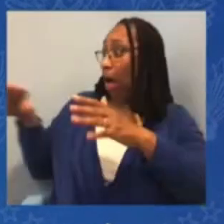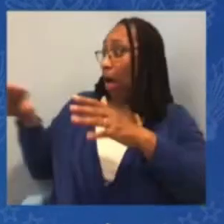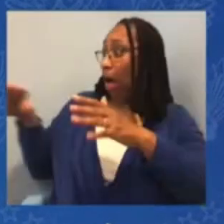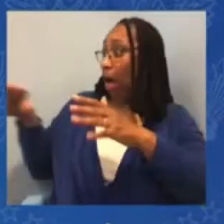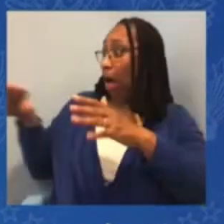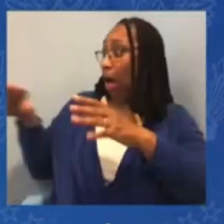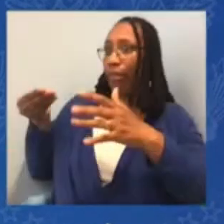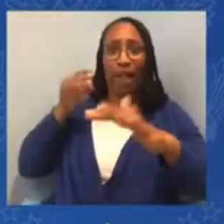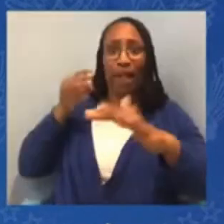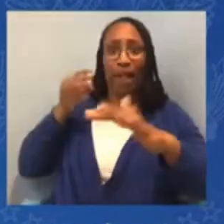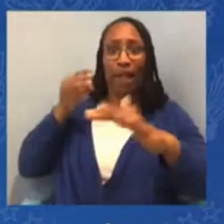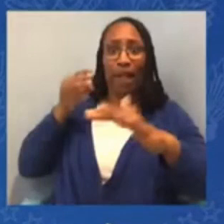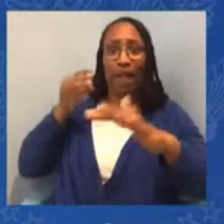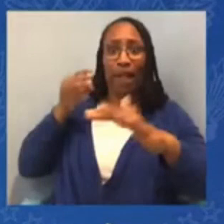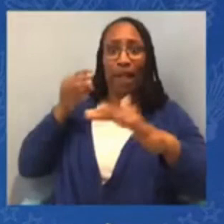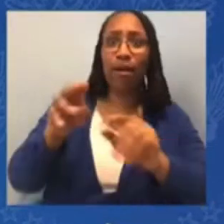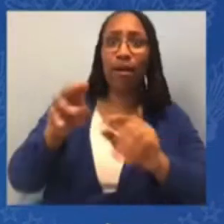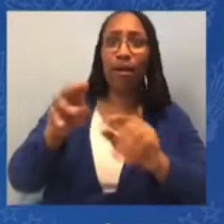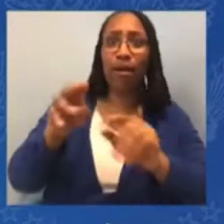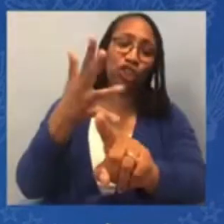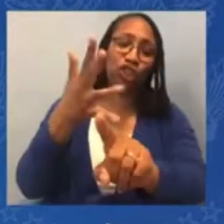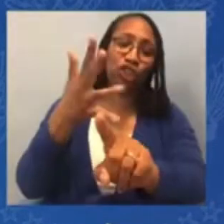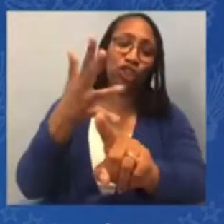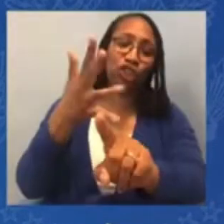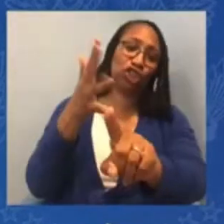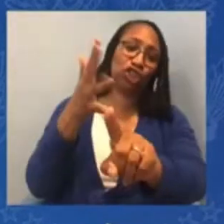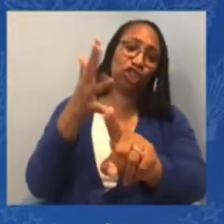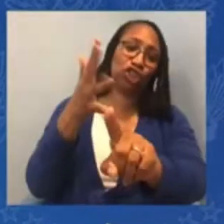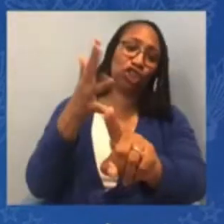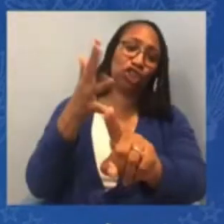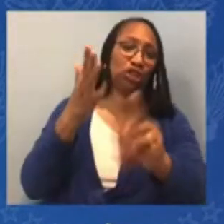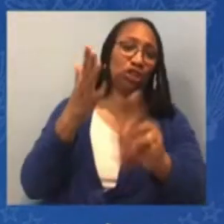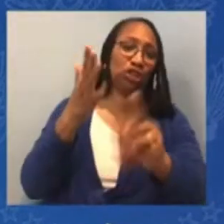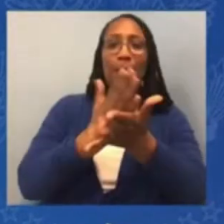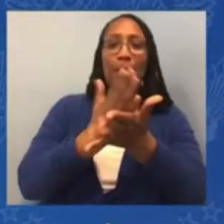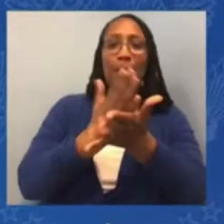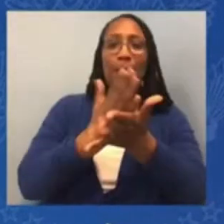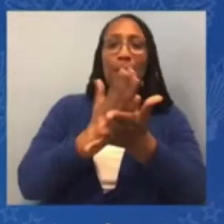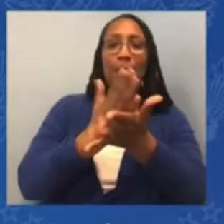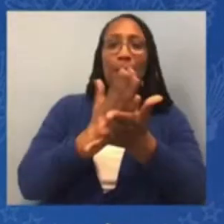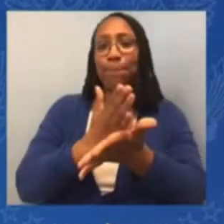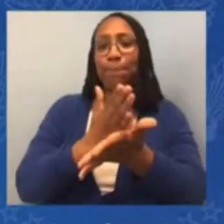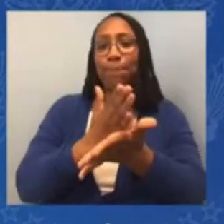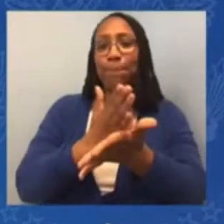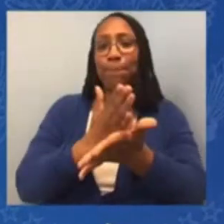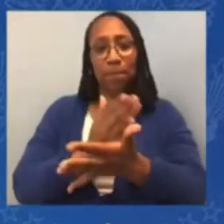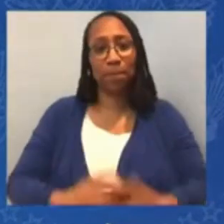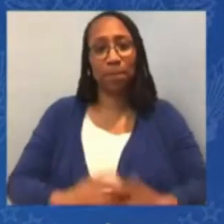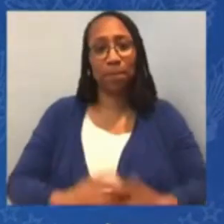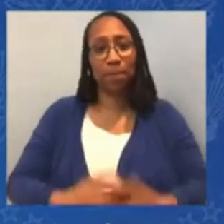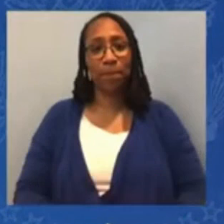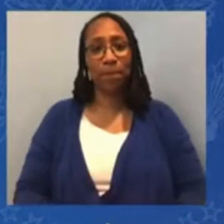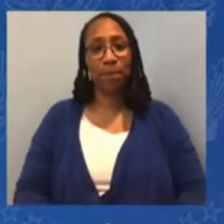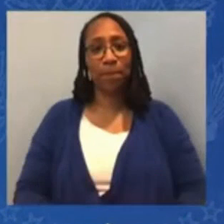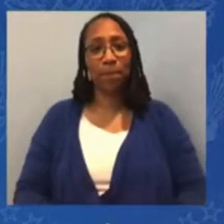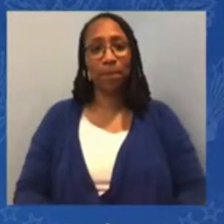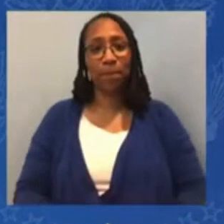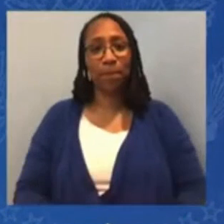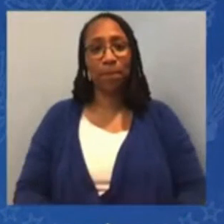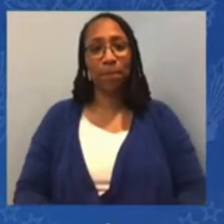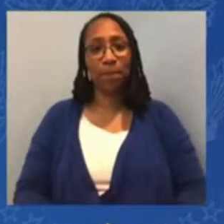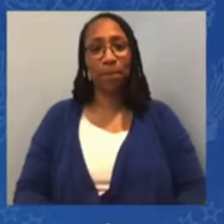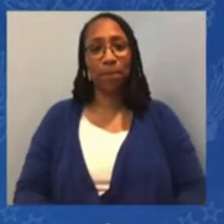gentlemen, for those who say they're concerned about crime, you can't deal with crime